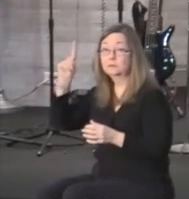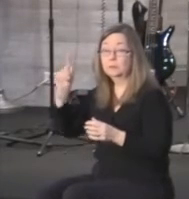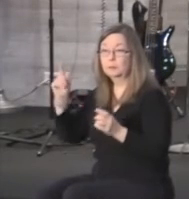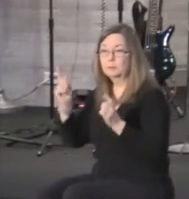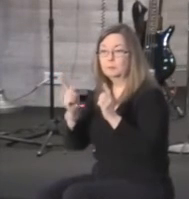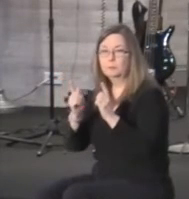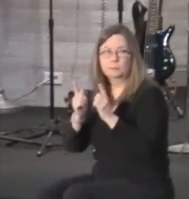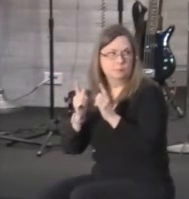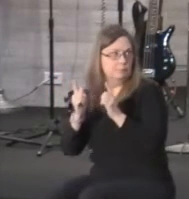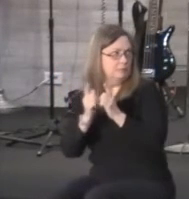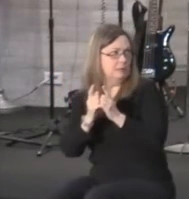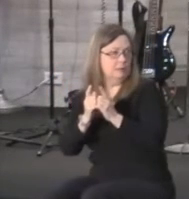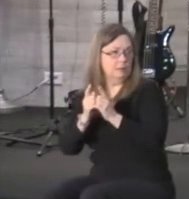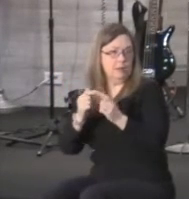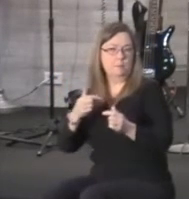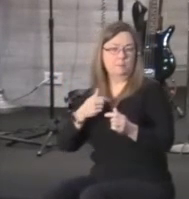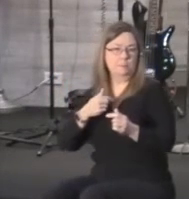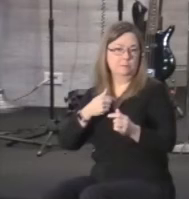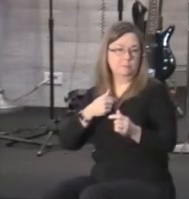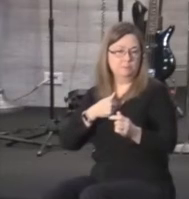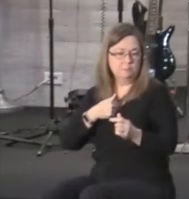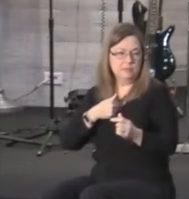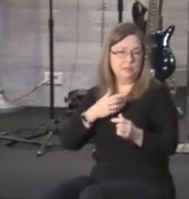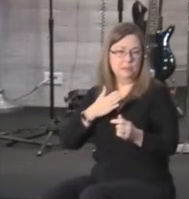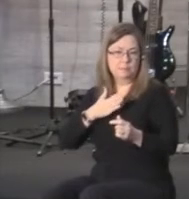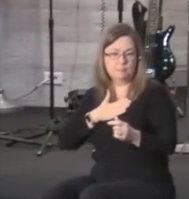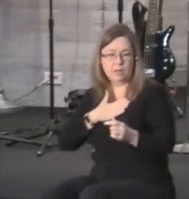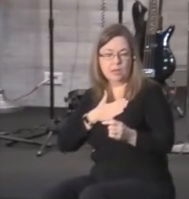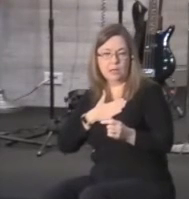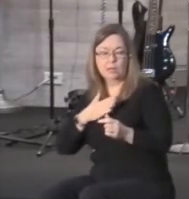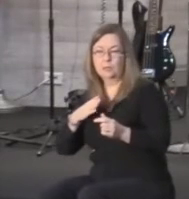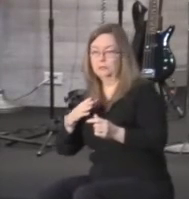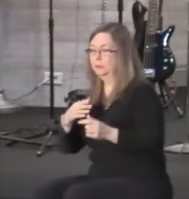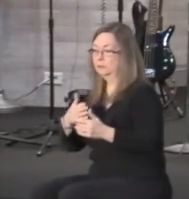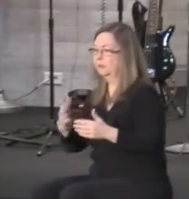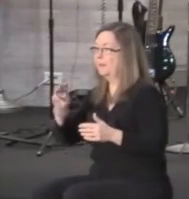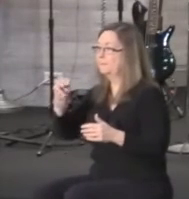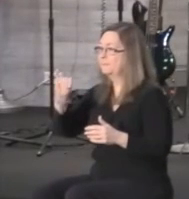that sound familiar? Me my tie. Mimic. To mimic.